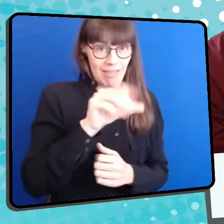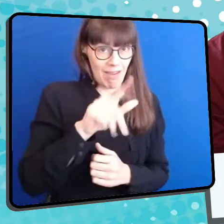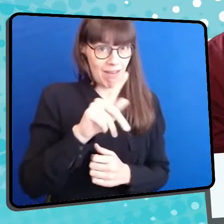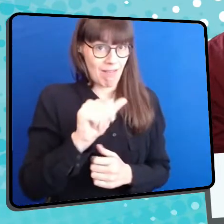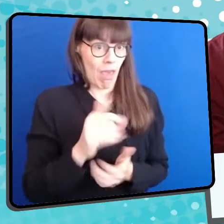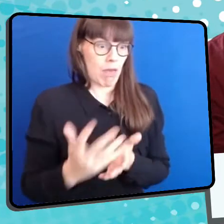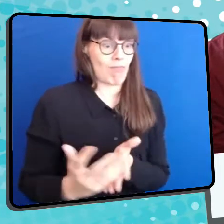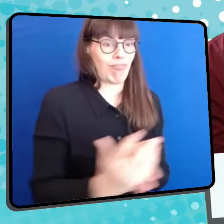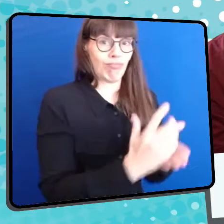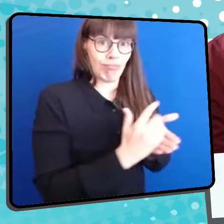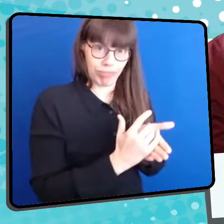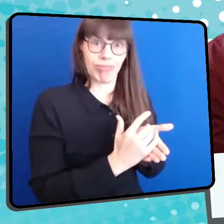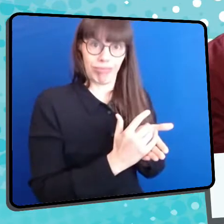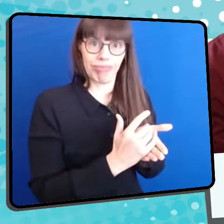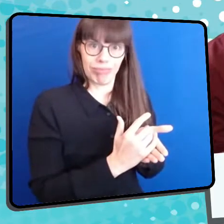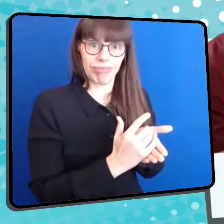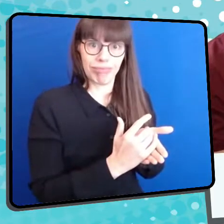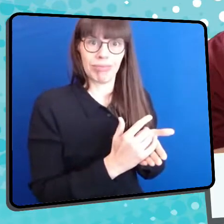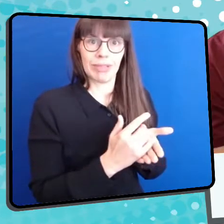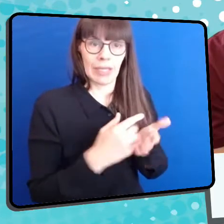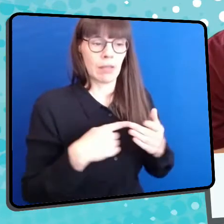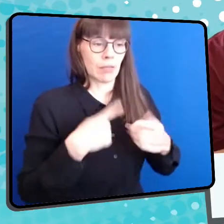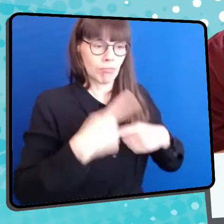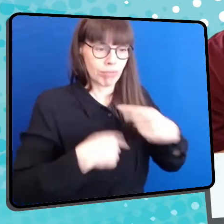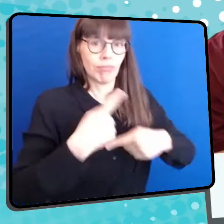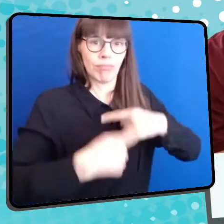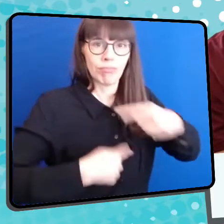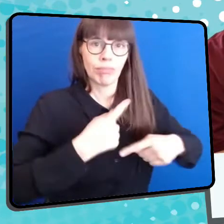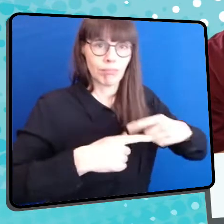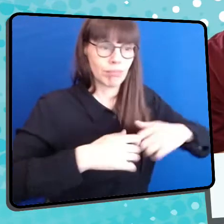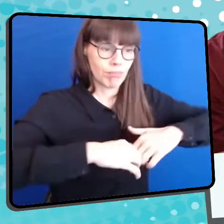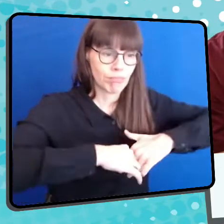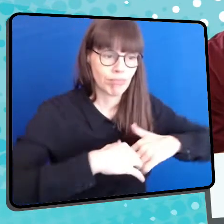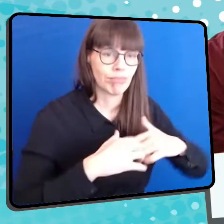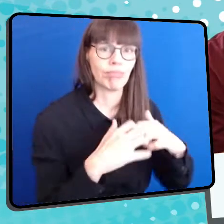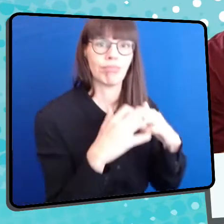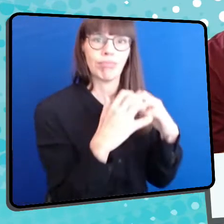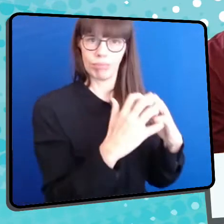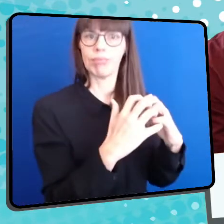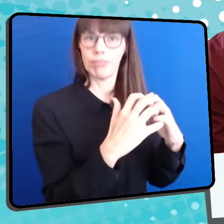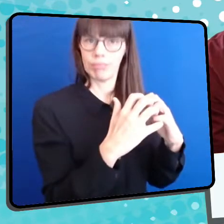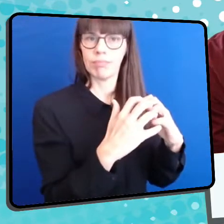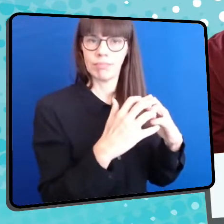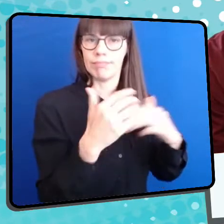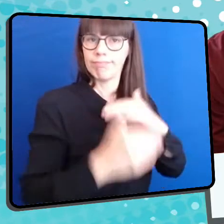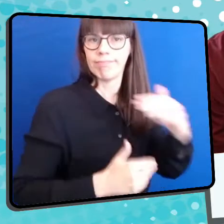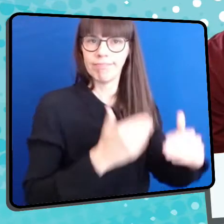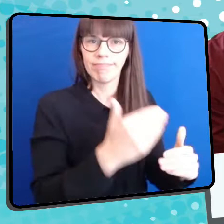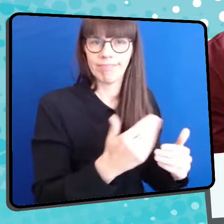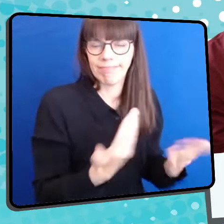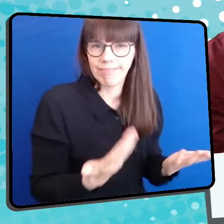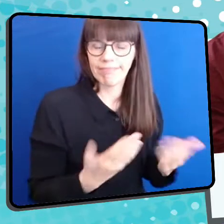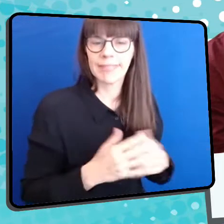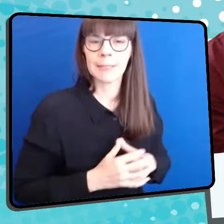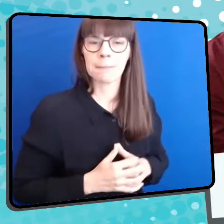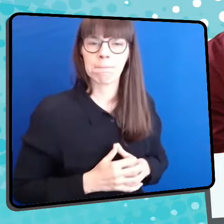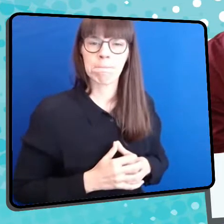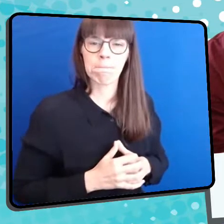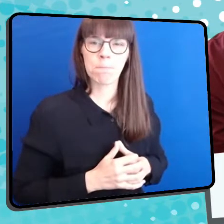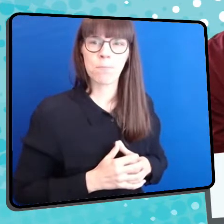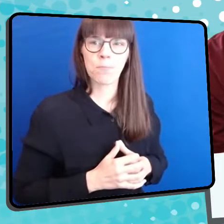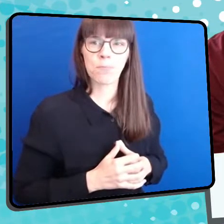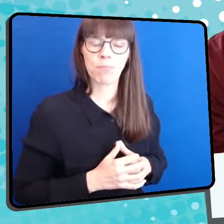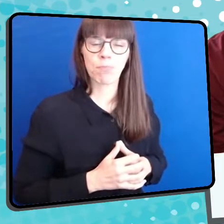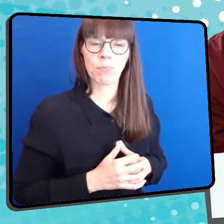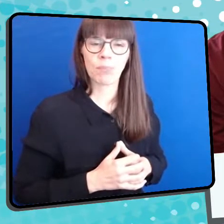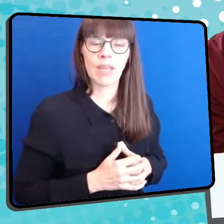data practices to maintain and build that great quality of data that you'll have over time. So what the difference, I think, falls into is